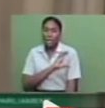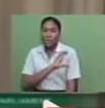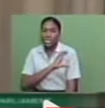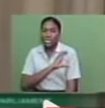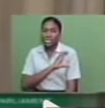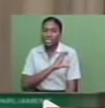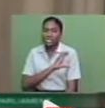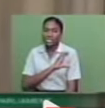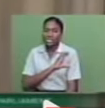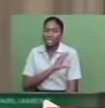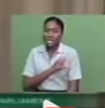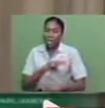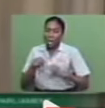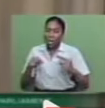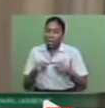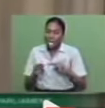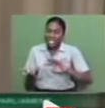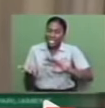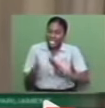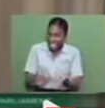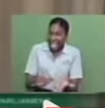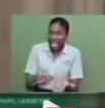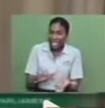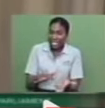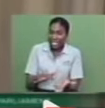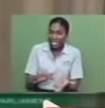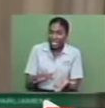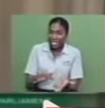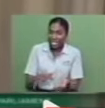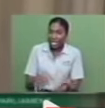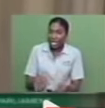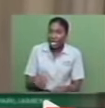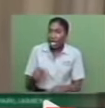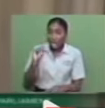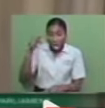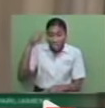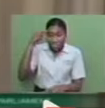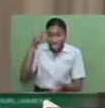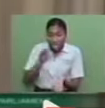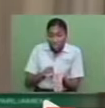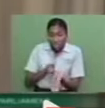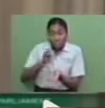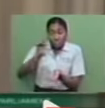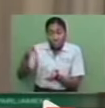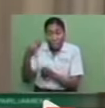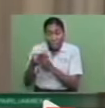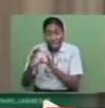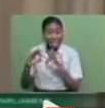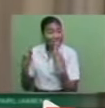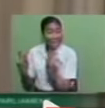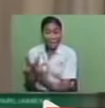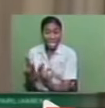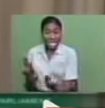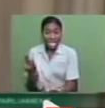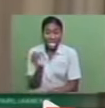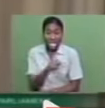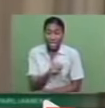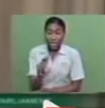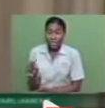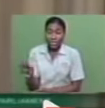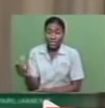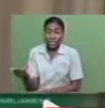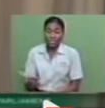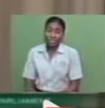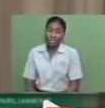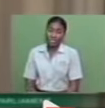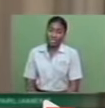who have died in the line of duty, how many of their families have benefited? How many of them? Any at all? Do you have another mechanism for doing it? And that should